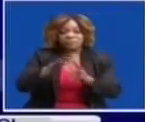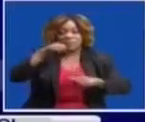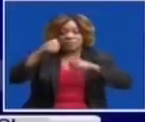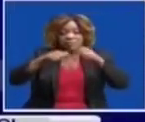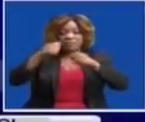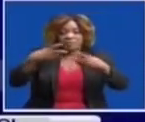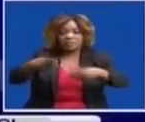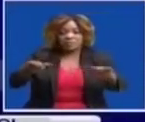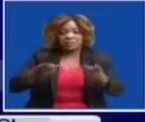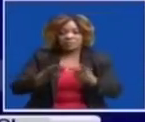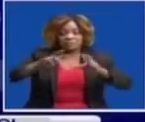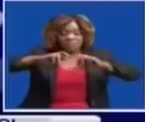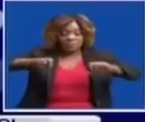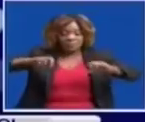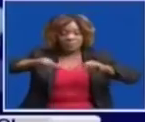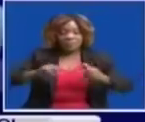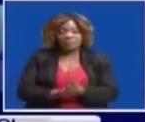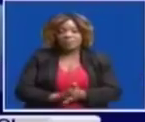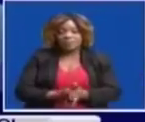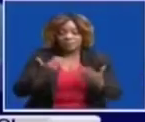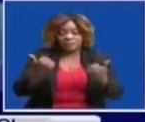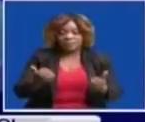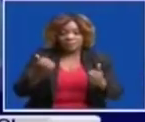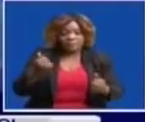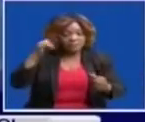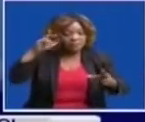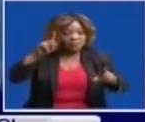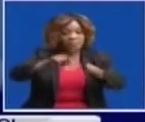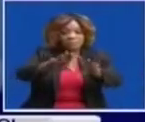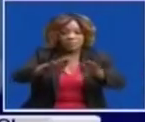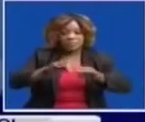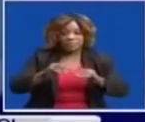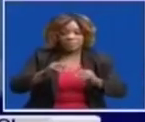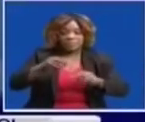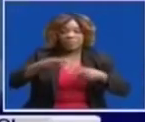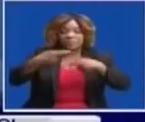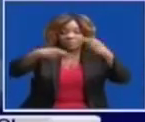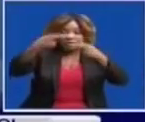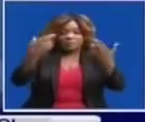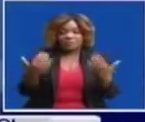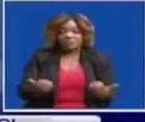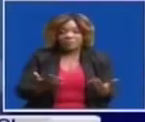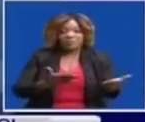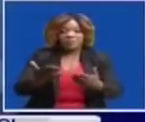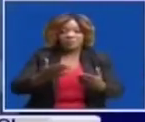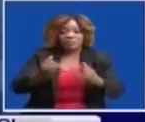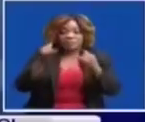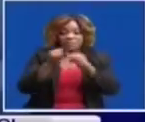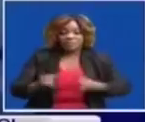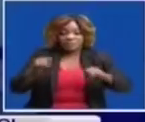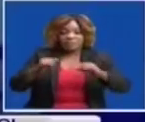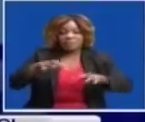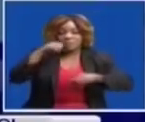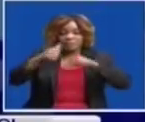of agriculture and research. The current agreement has seen the Zambia Correctional Service implement various